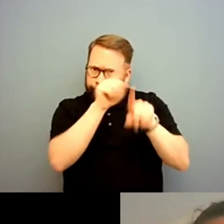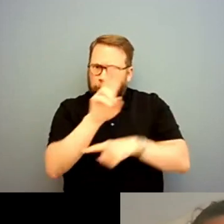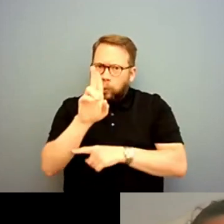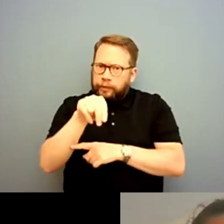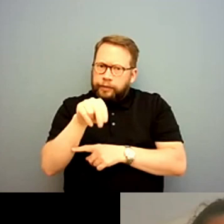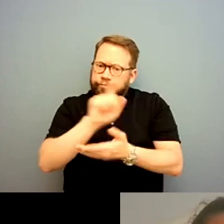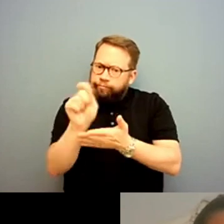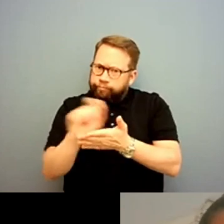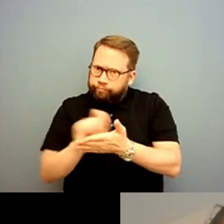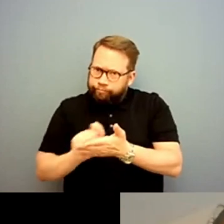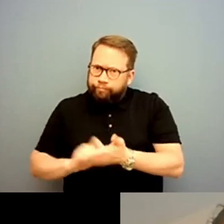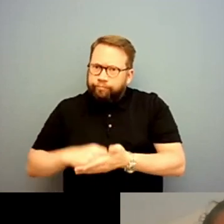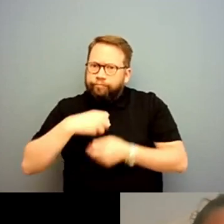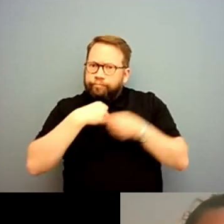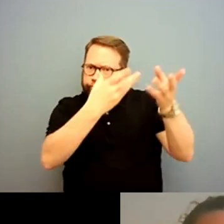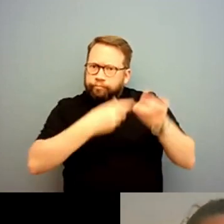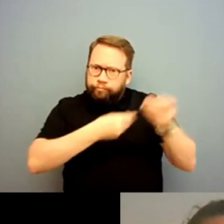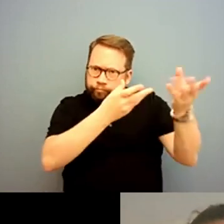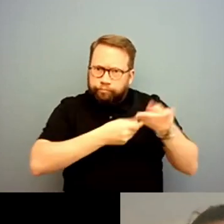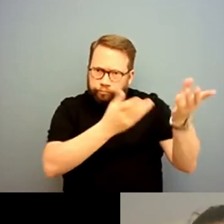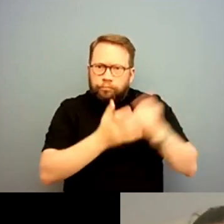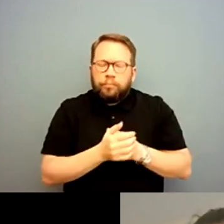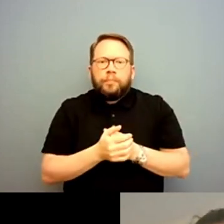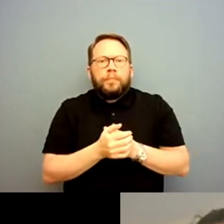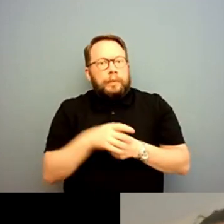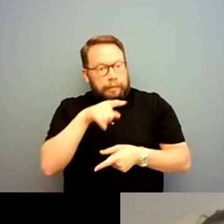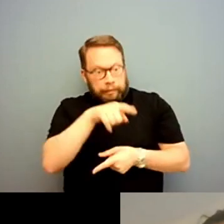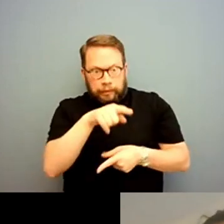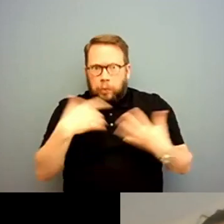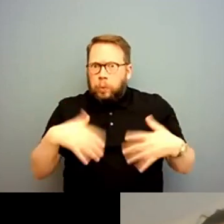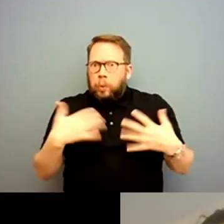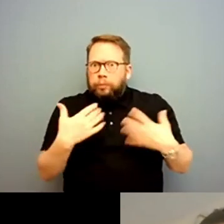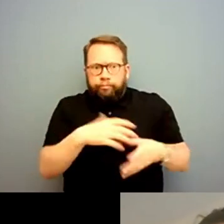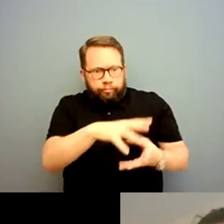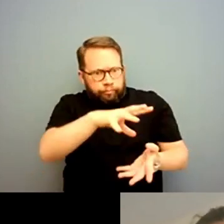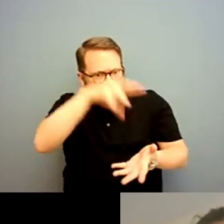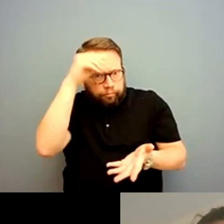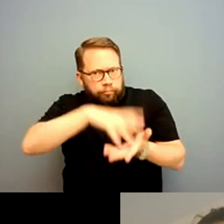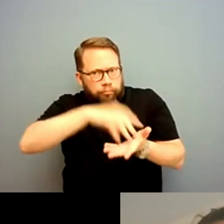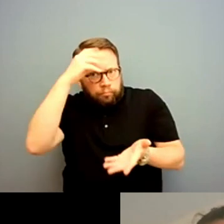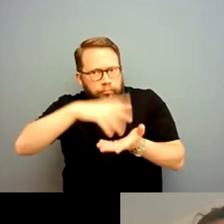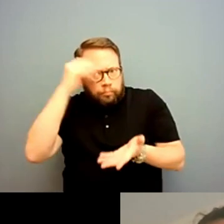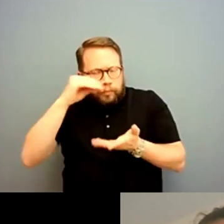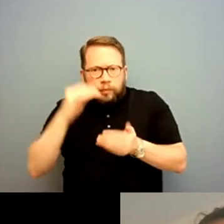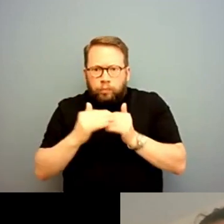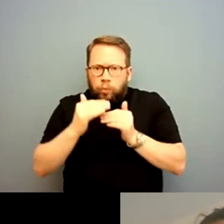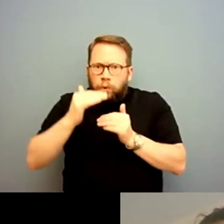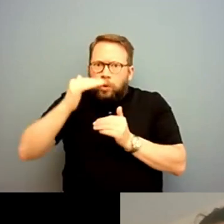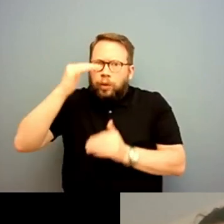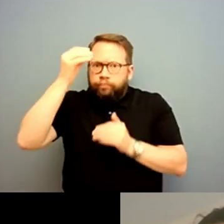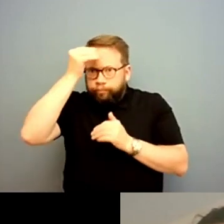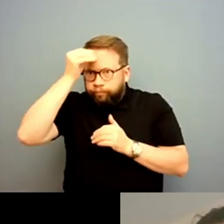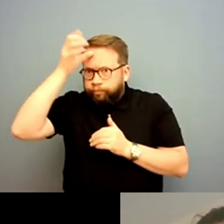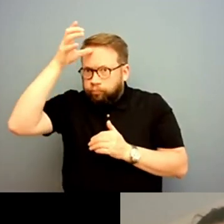have reported details on the situation of Indigenous persons with disabilities in